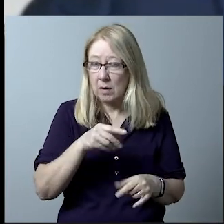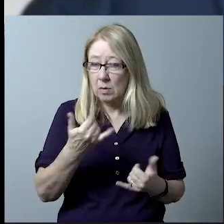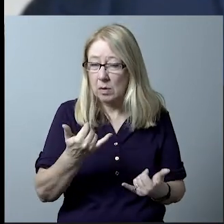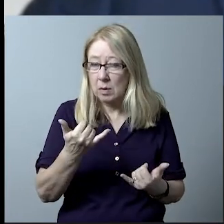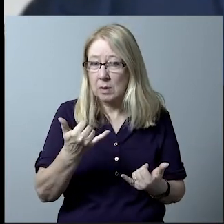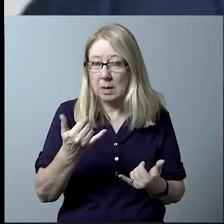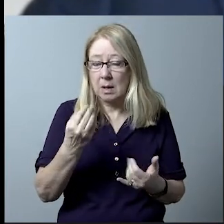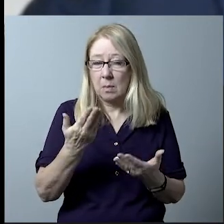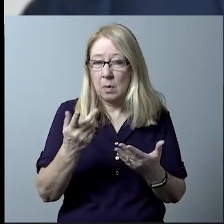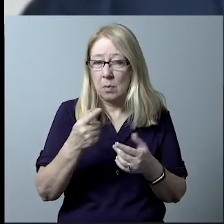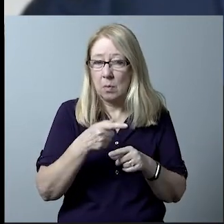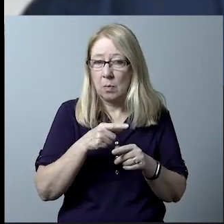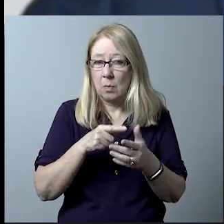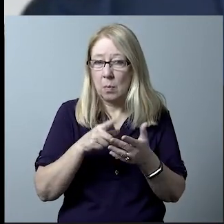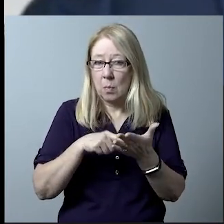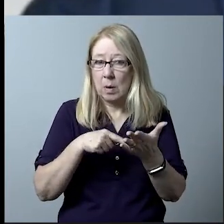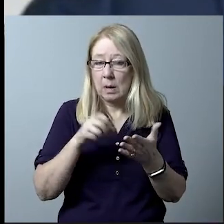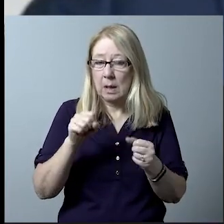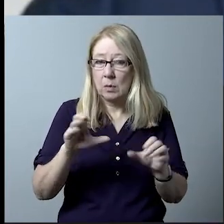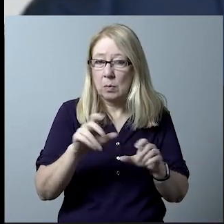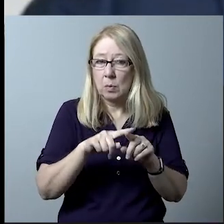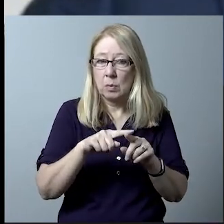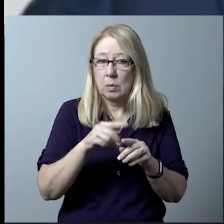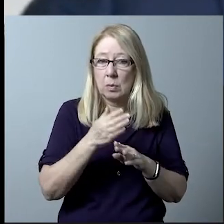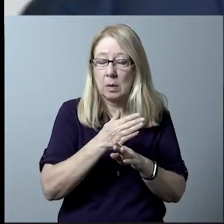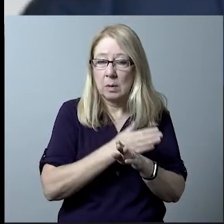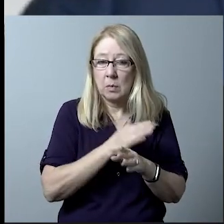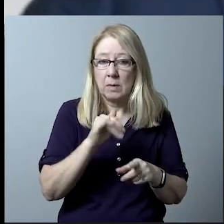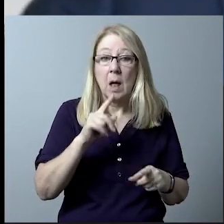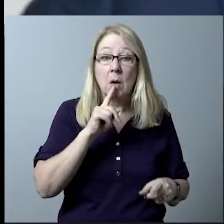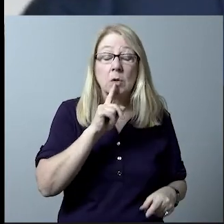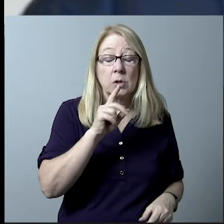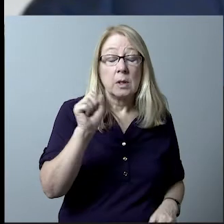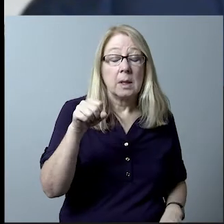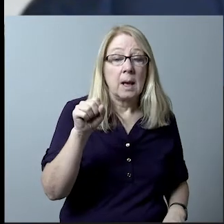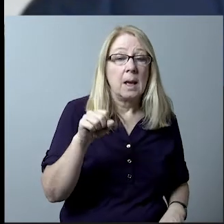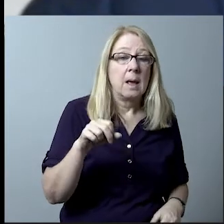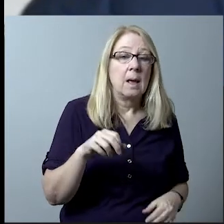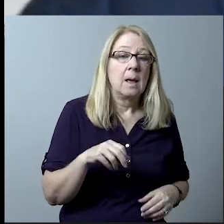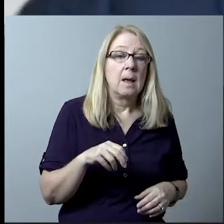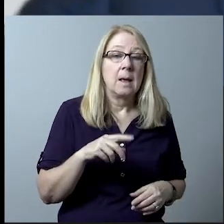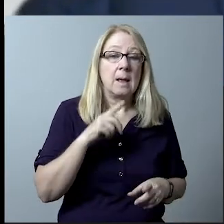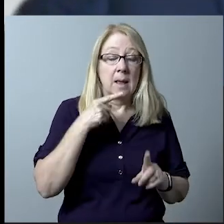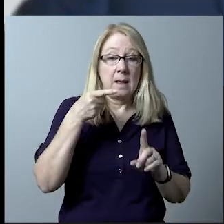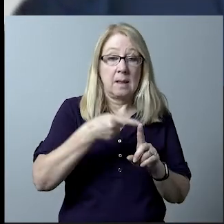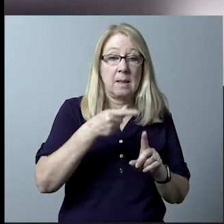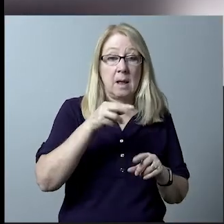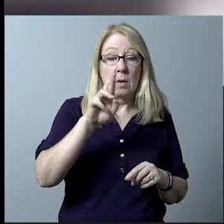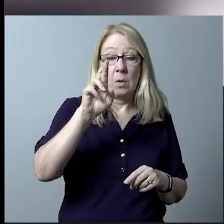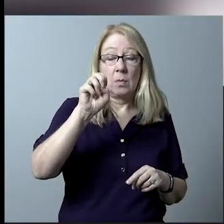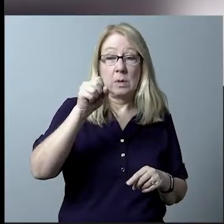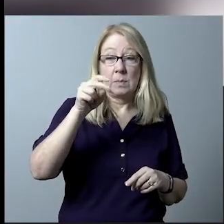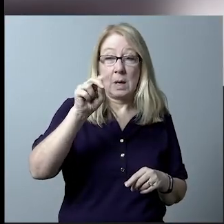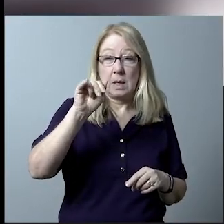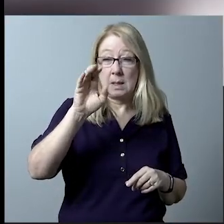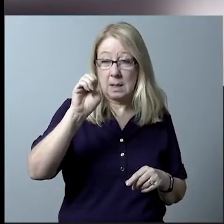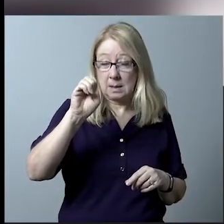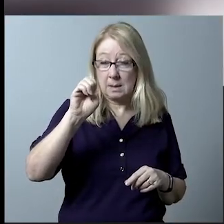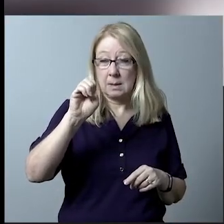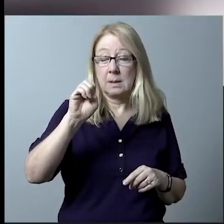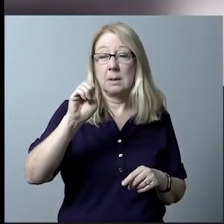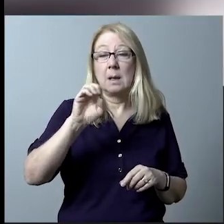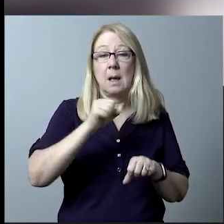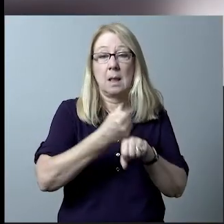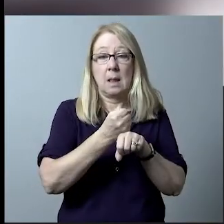thoughts on work or behind that, or maybe some things people can do to make that work? Sure. The